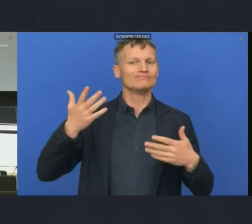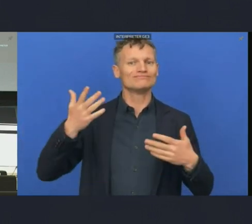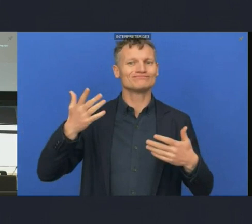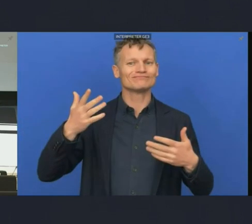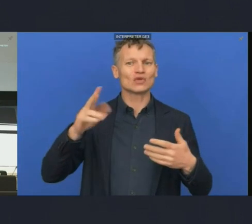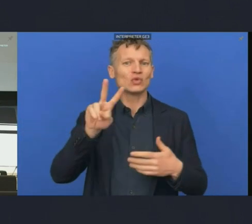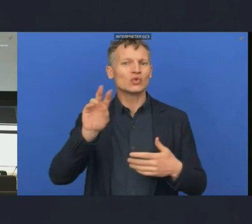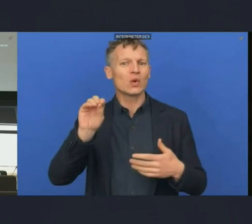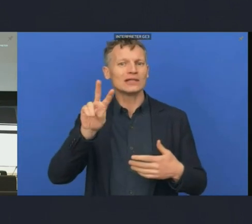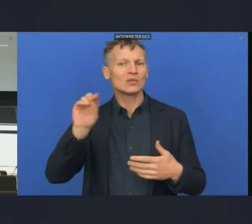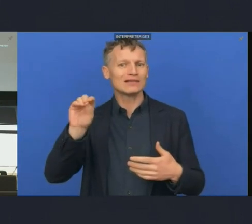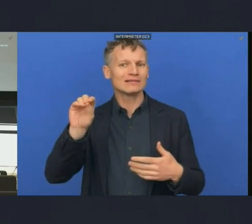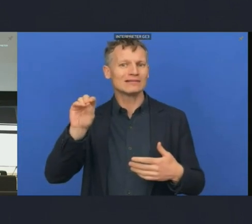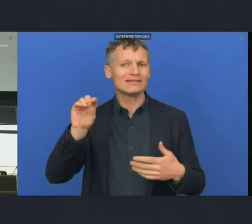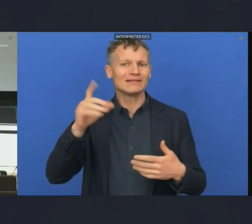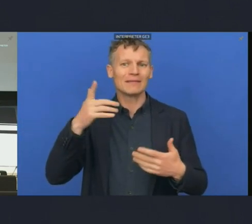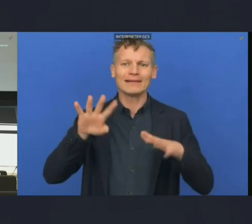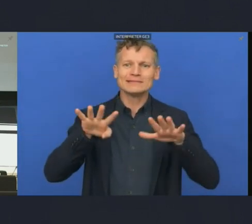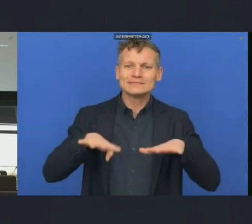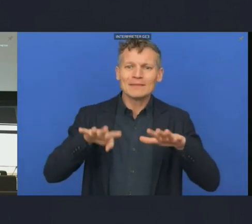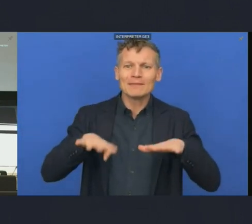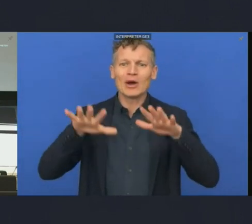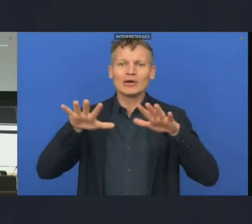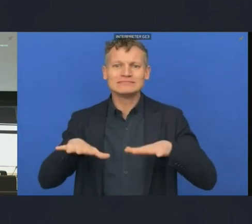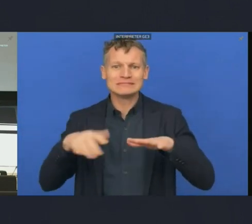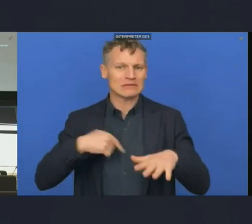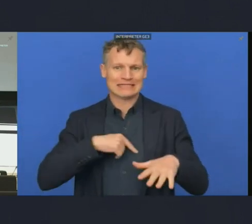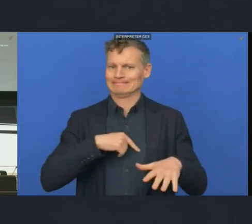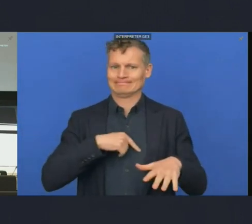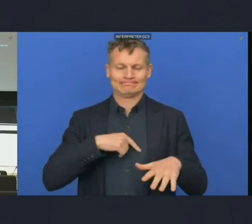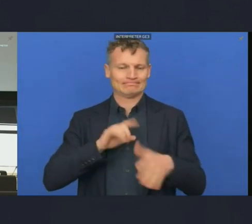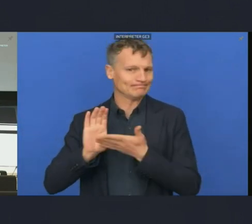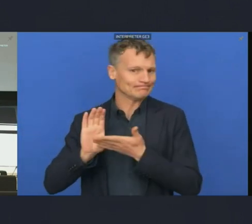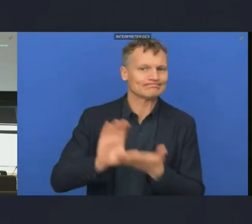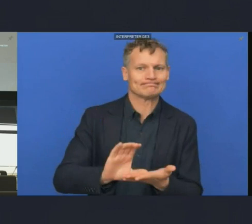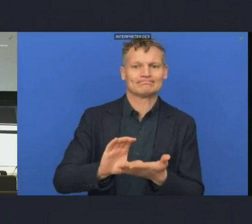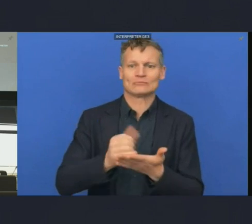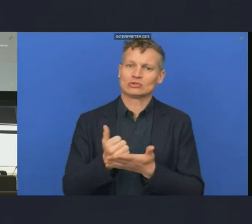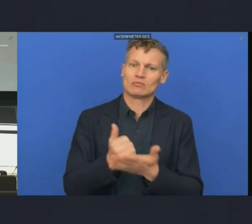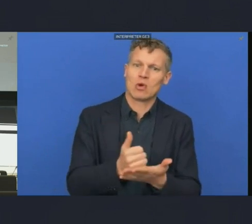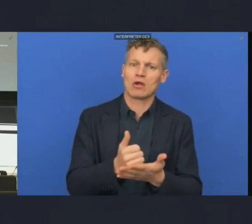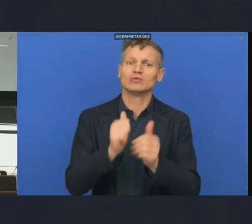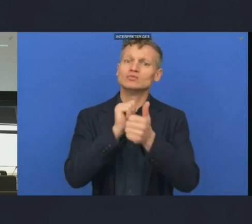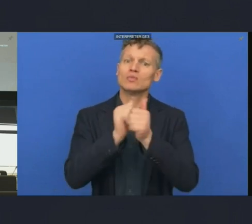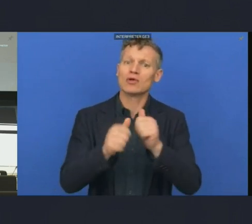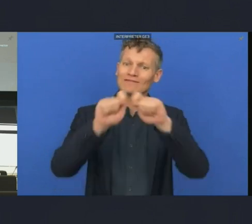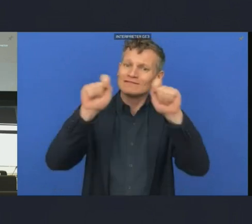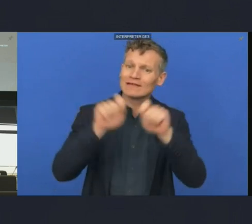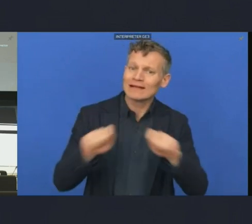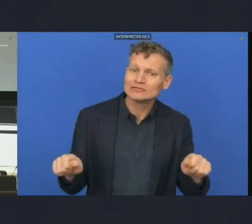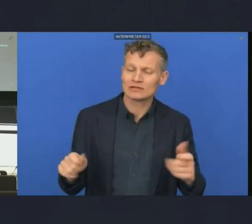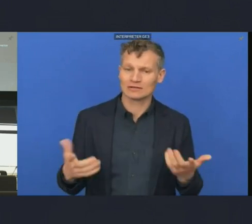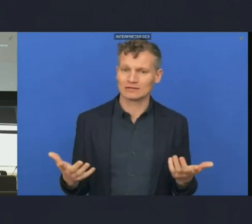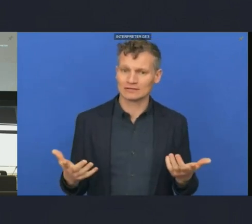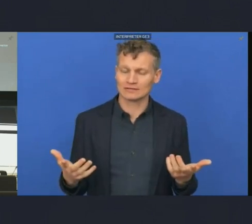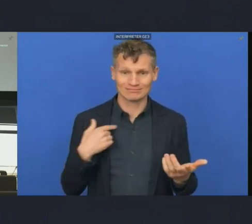sport federations in order to cover COVID-19 related costs, but also to create new innovations